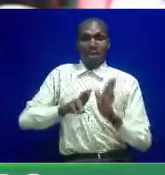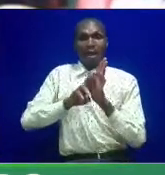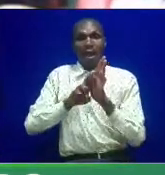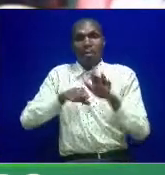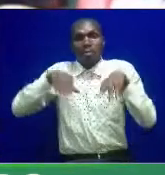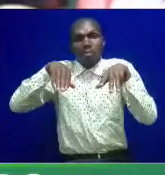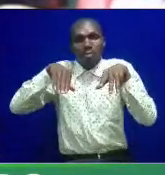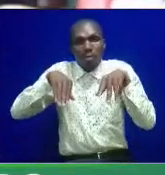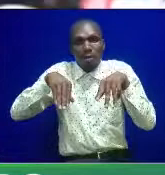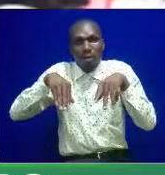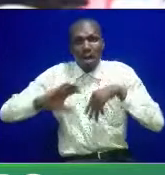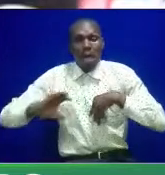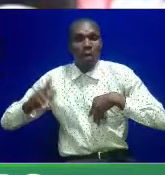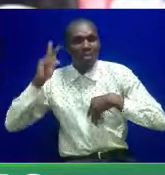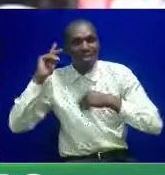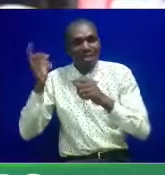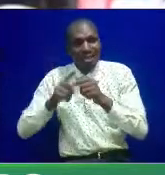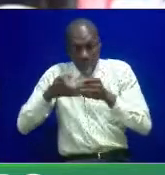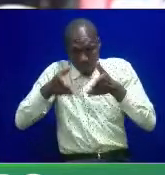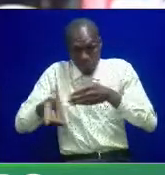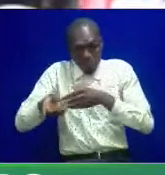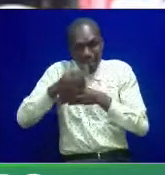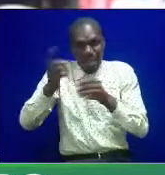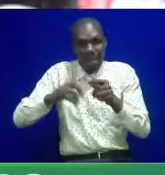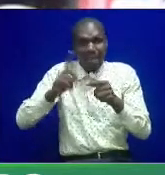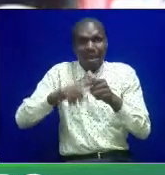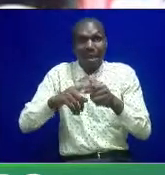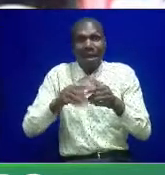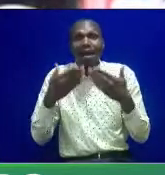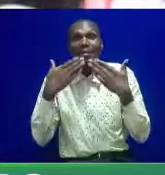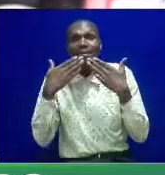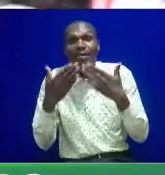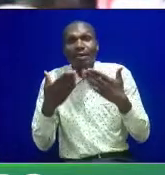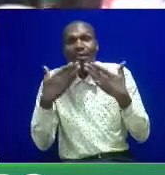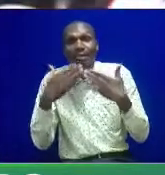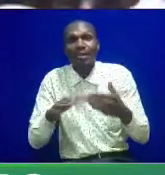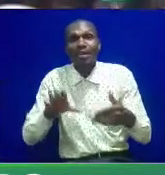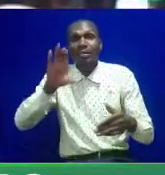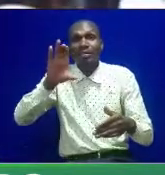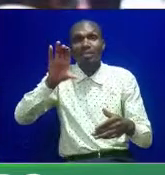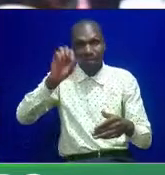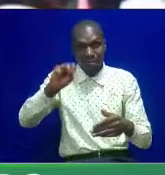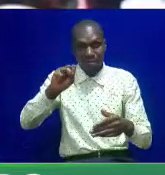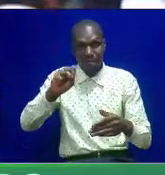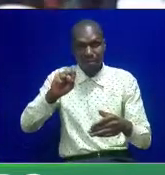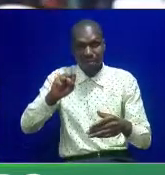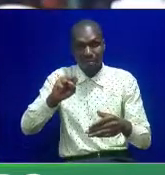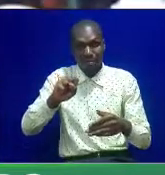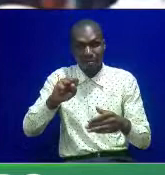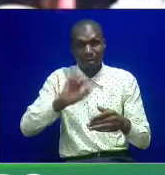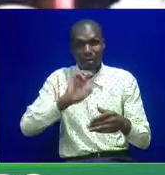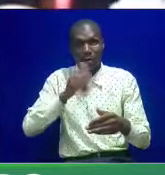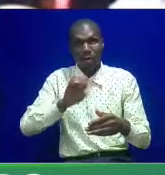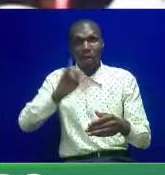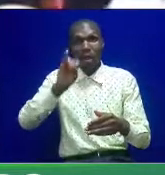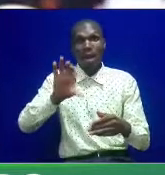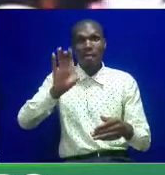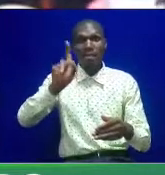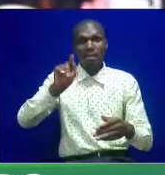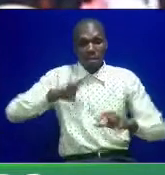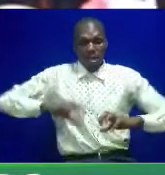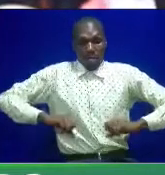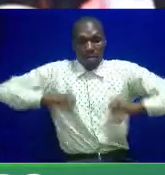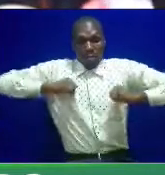otenene Kisii County derori tukulya lero ngwakira oyo minto SCS Eliud Owallo o information and